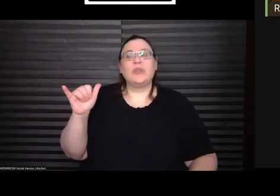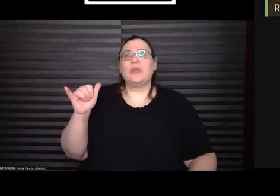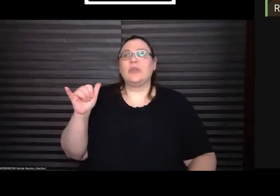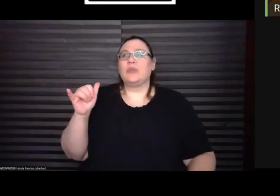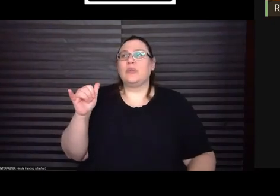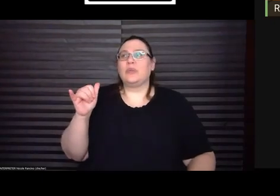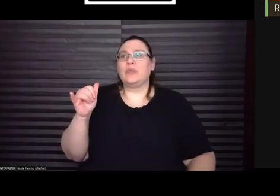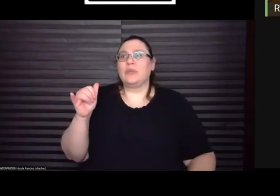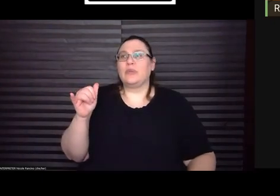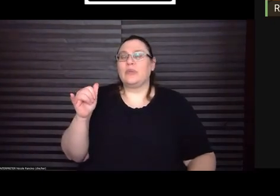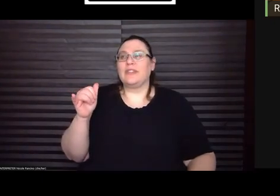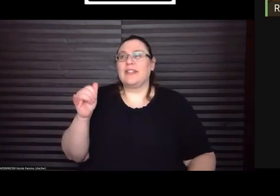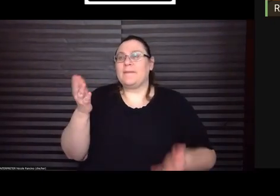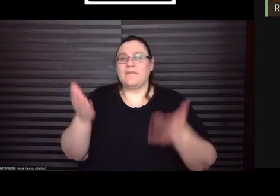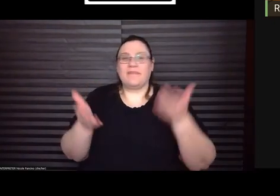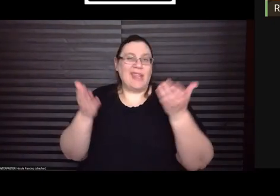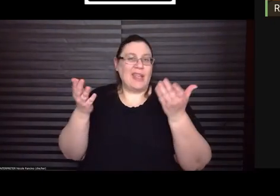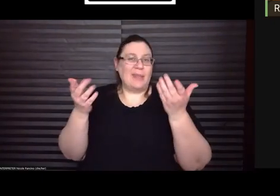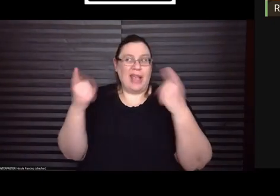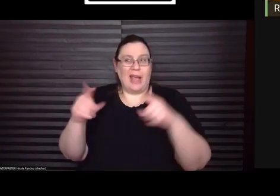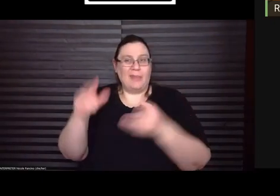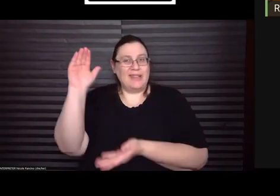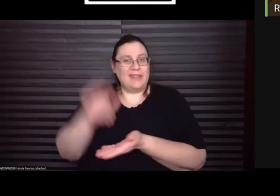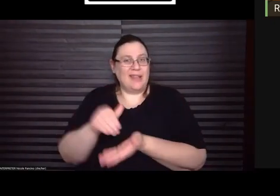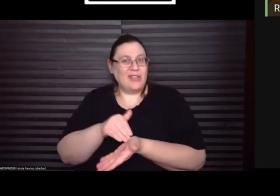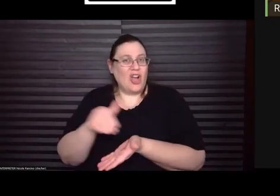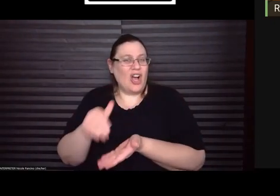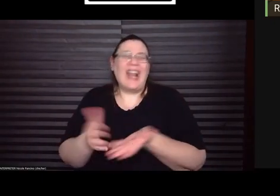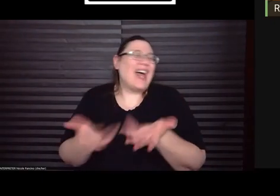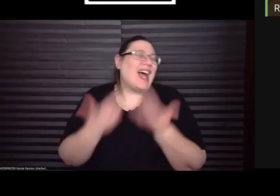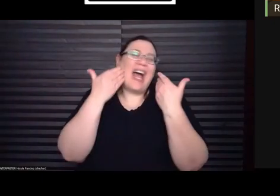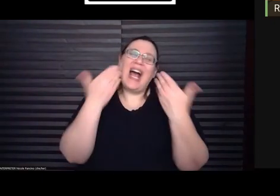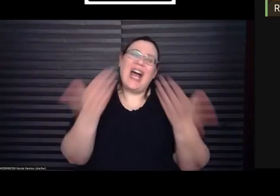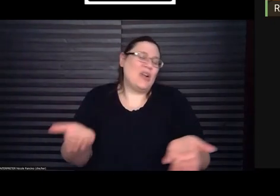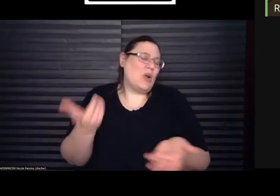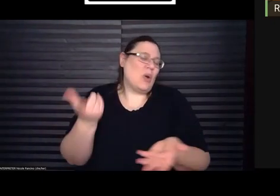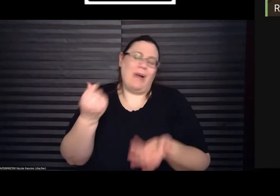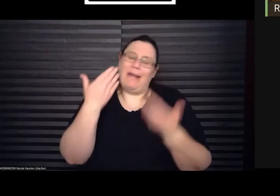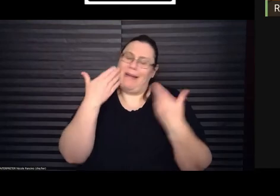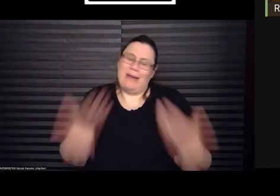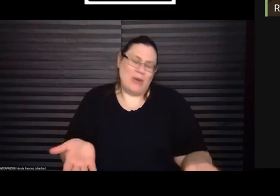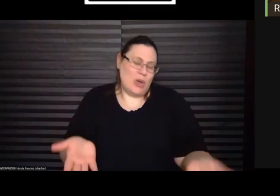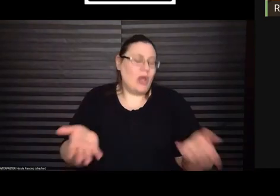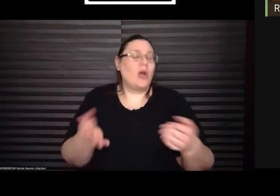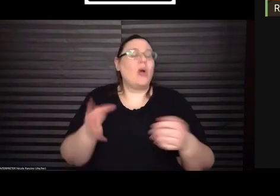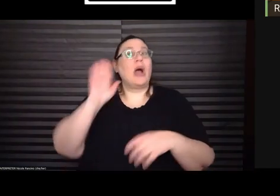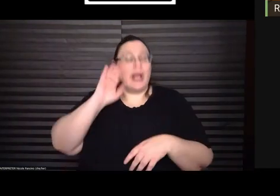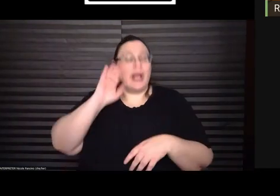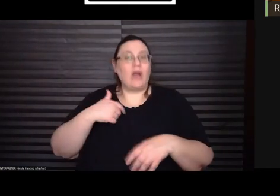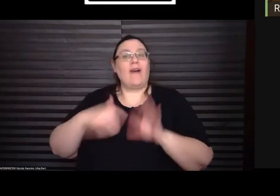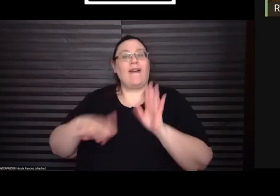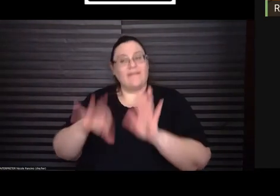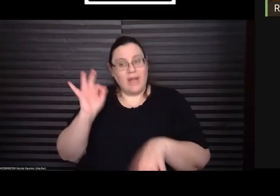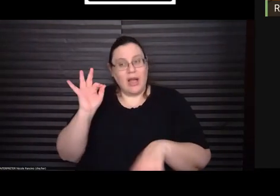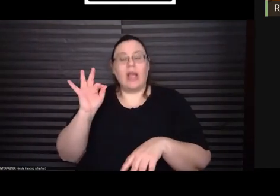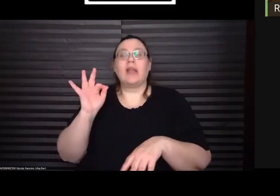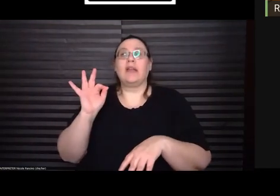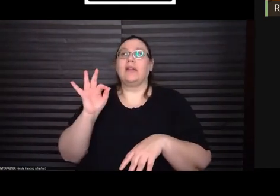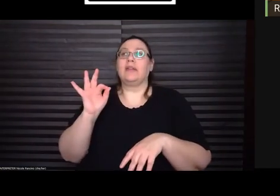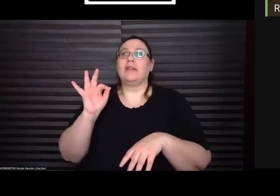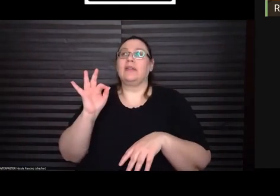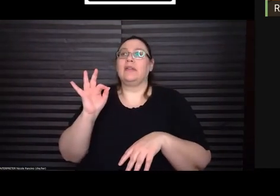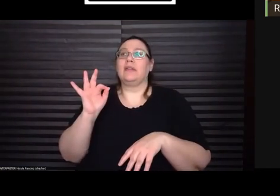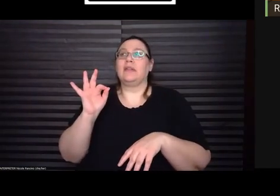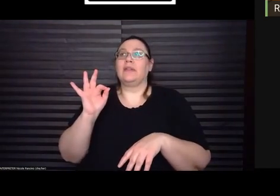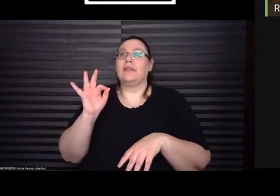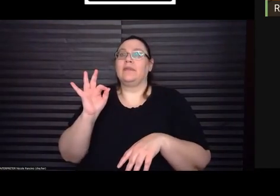that like maybe happens less when you get outside. I don't know what it is. I just know that I find that it would be